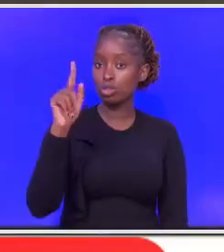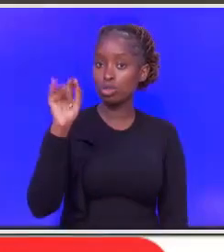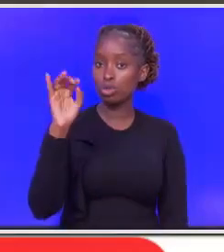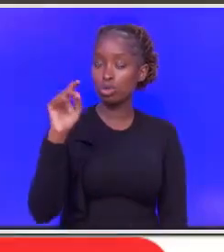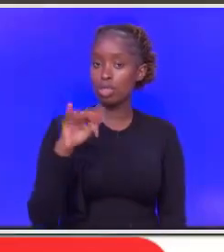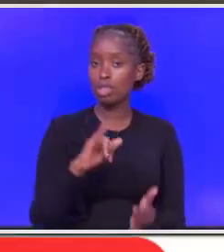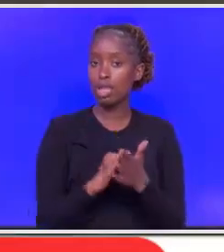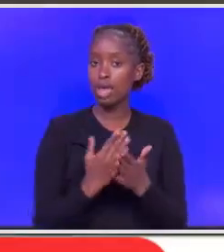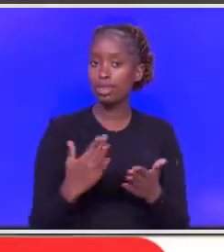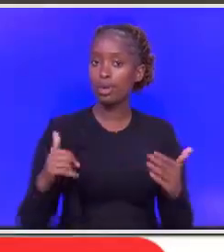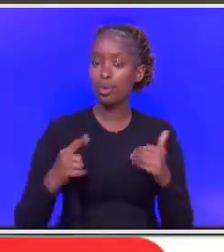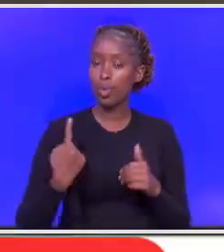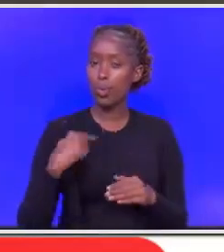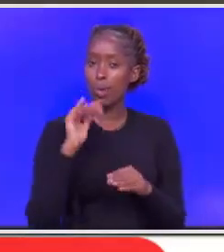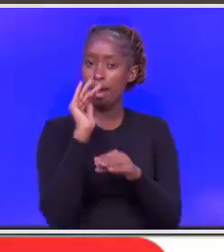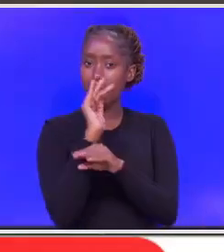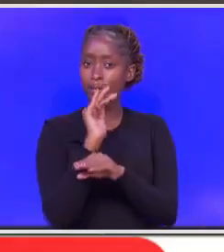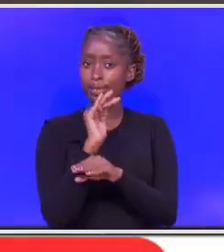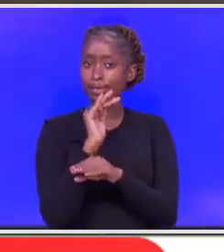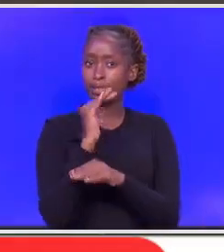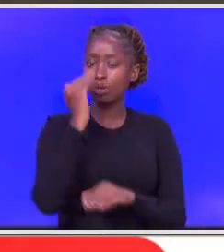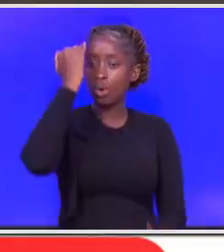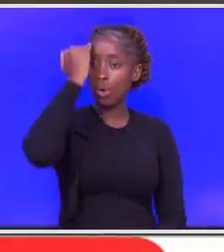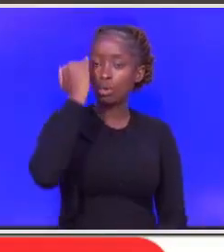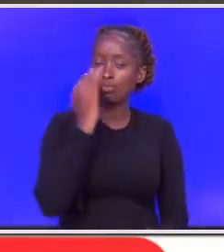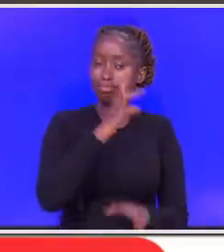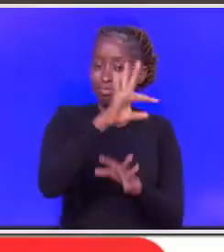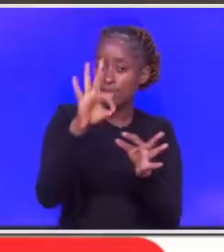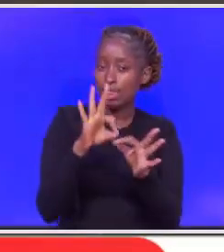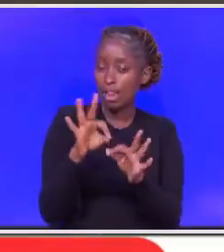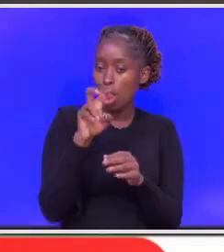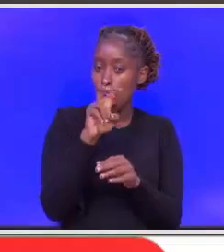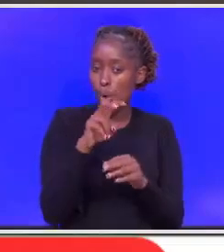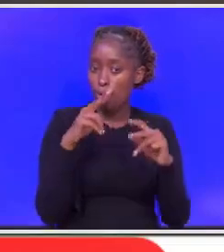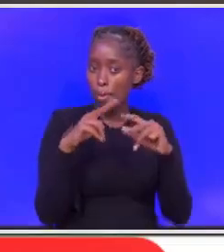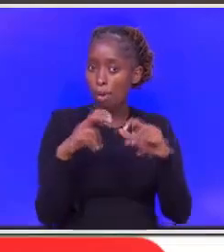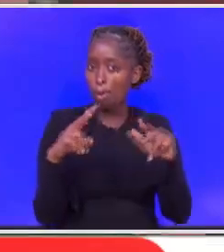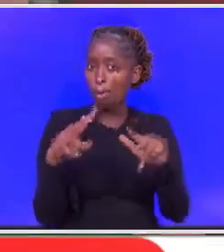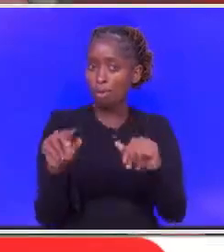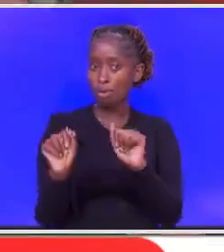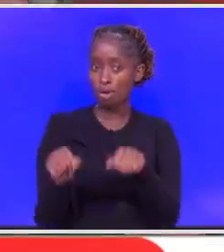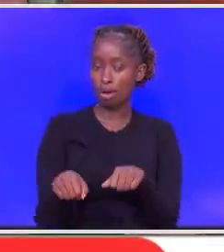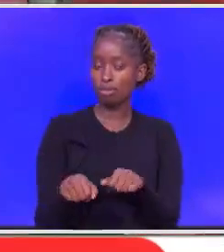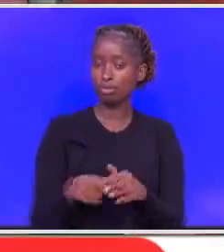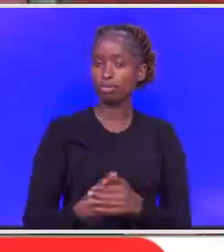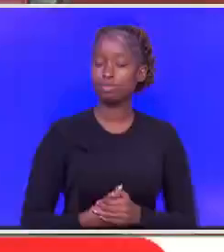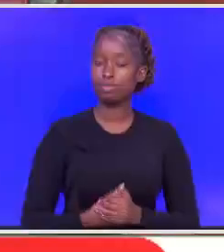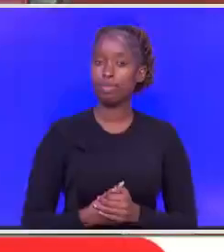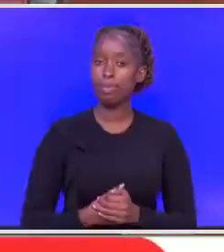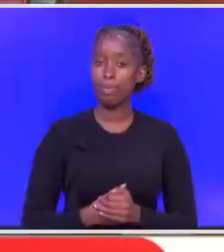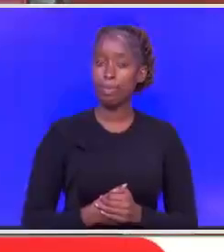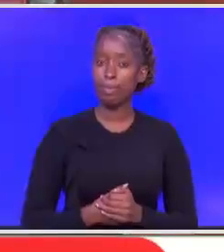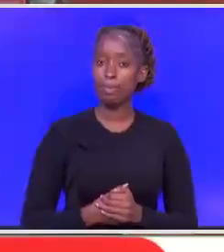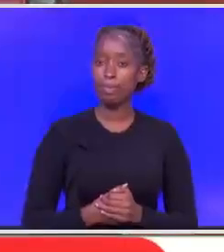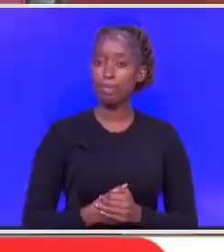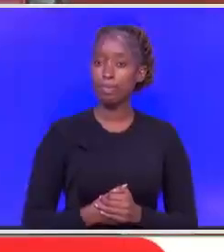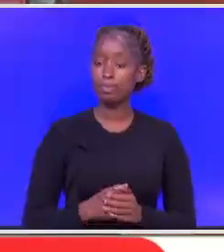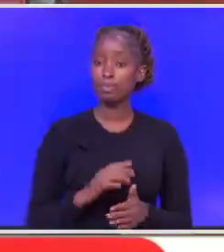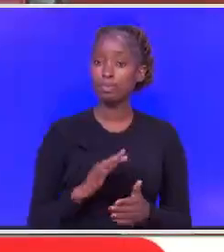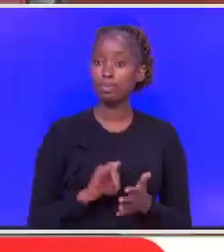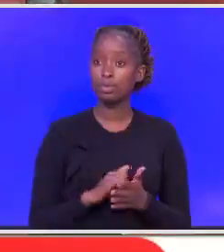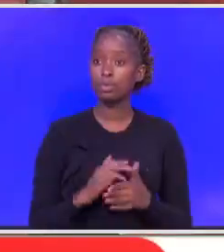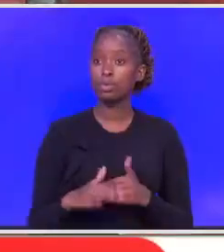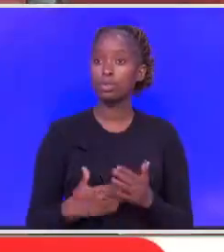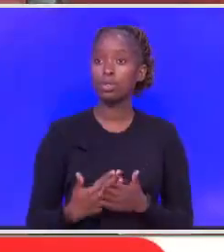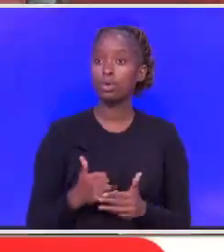to specifically look into an audit, you know? Zogo la taka ambalo limekuwa donda